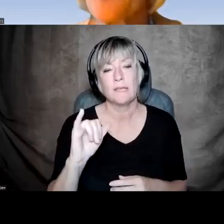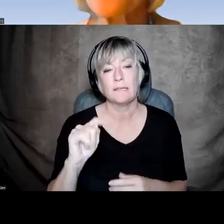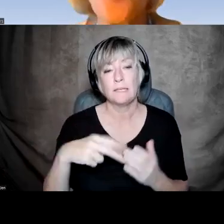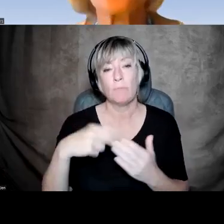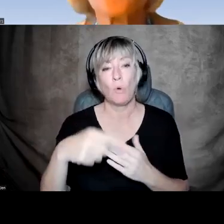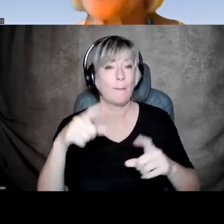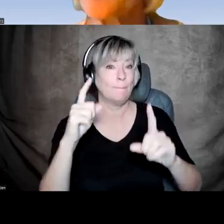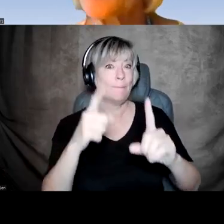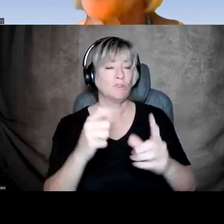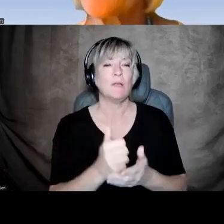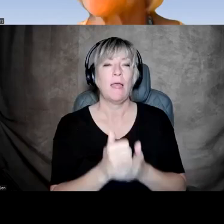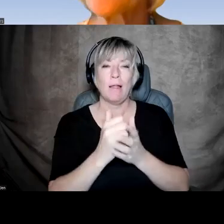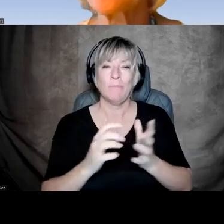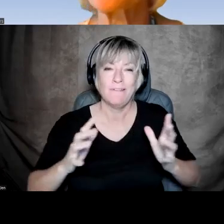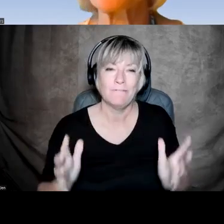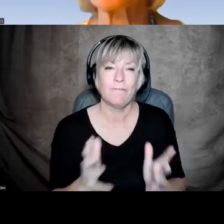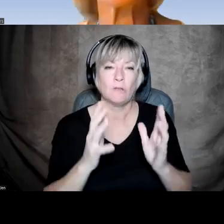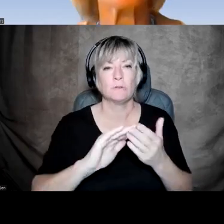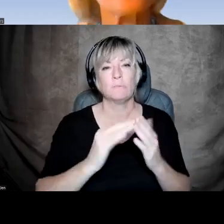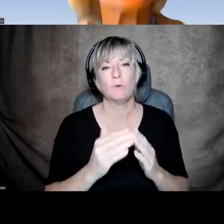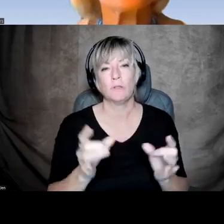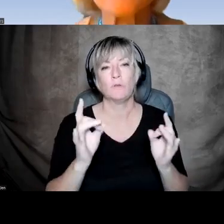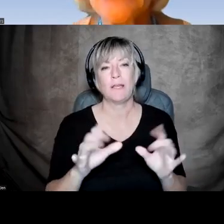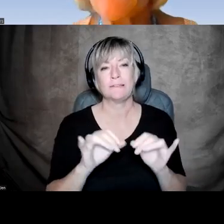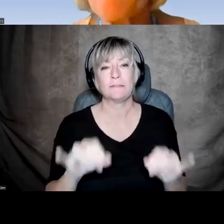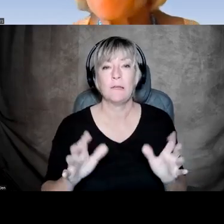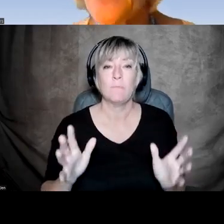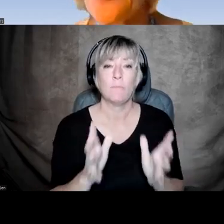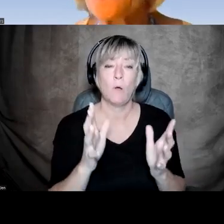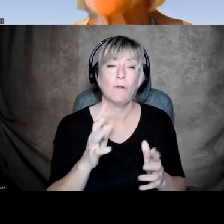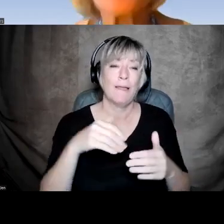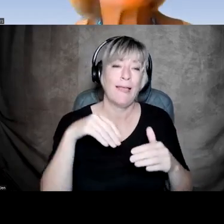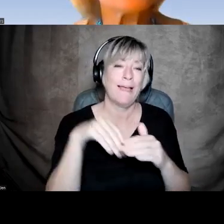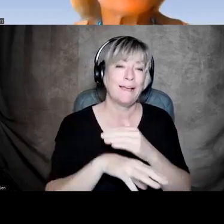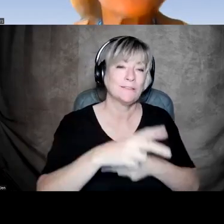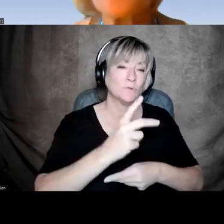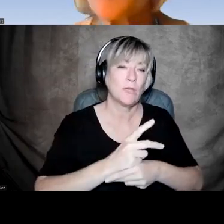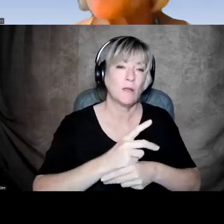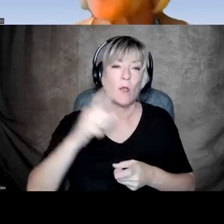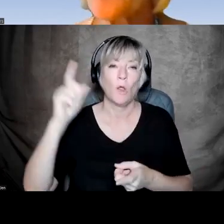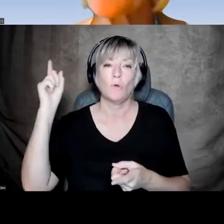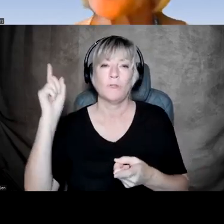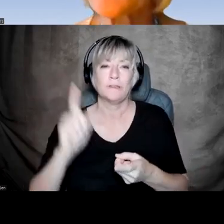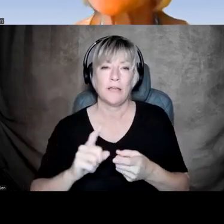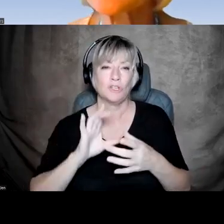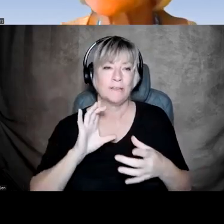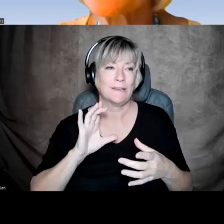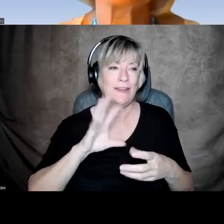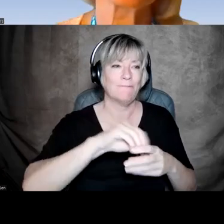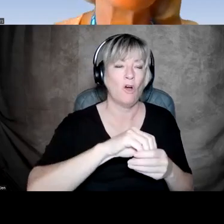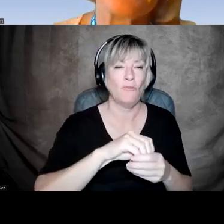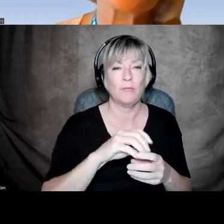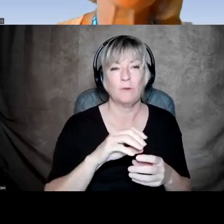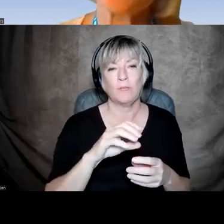is to help foster community crisis systems that promote access to care, reduction in engagement with the criminal justice